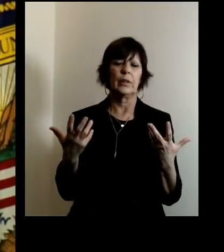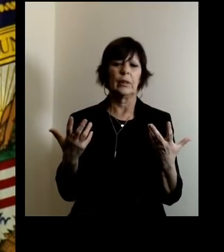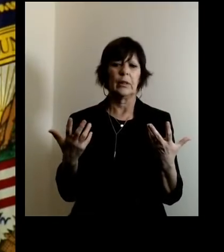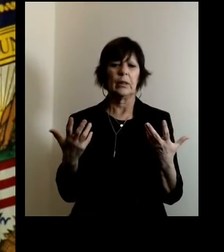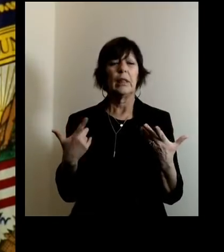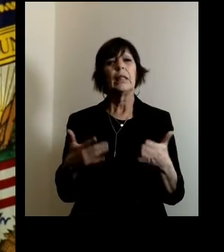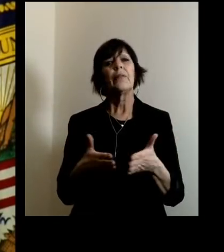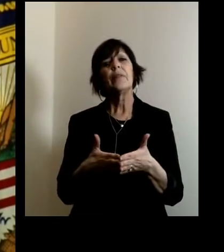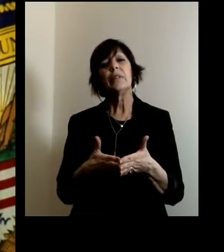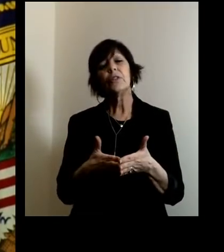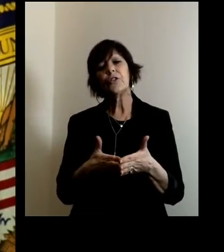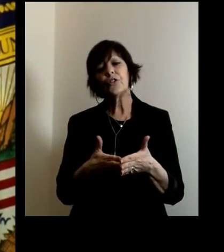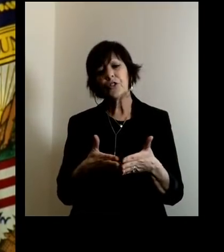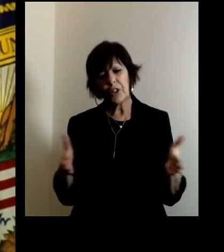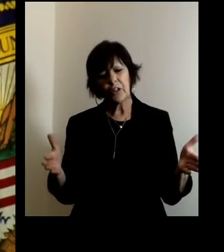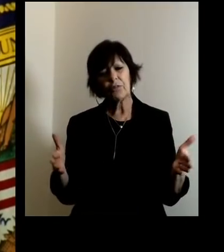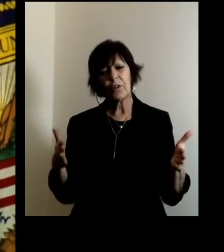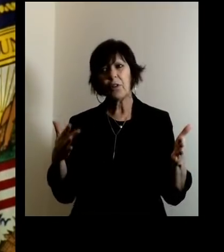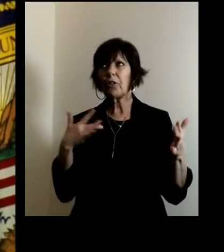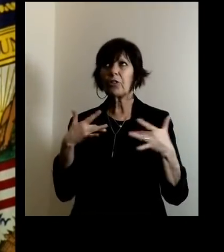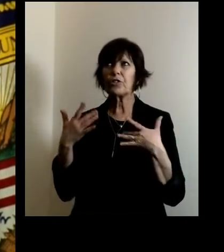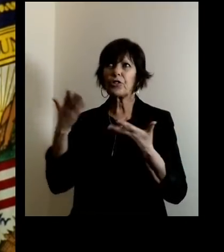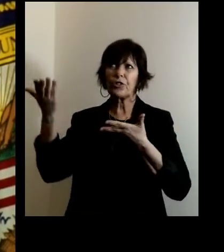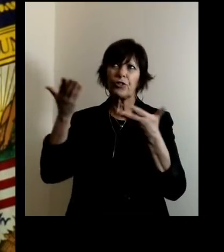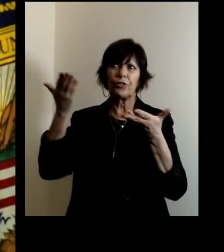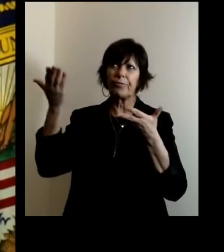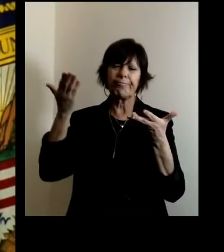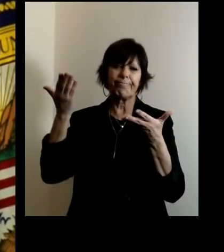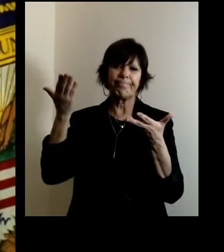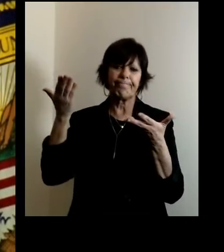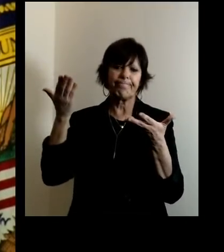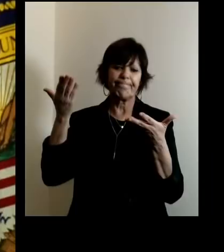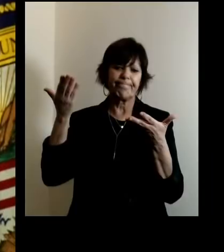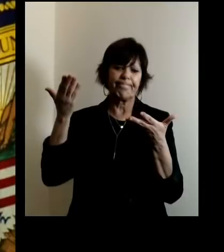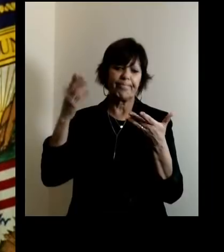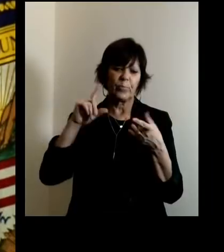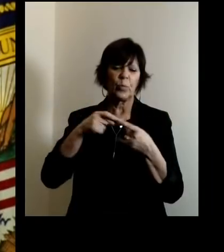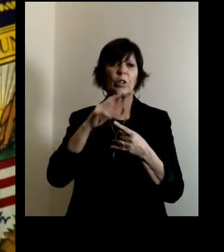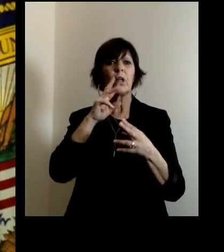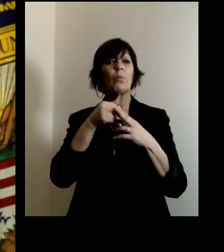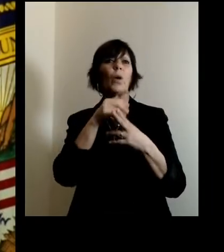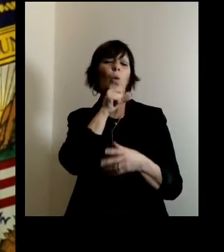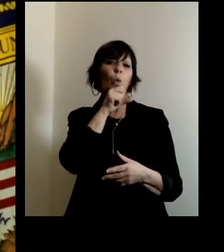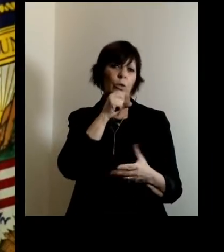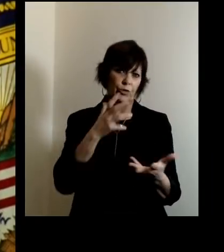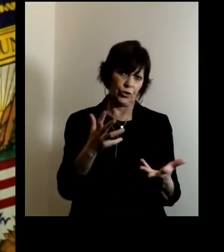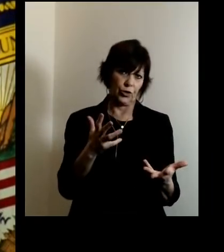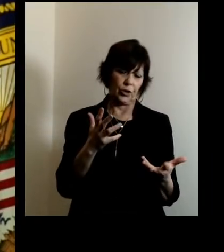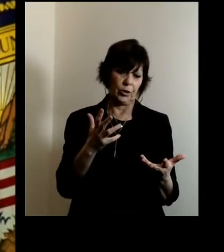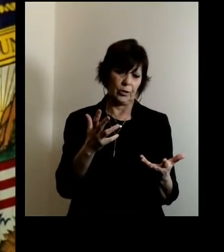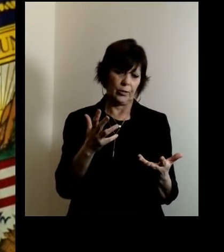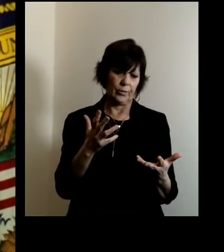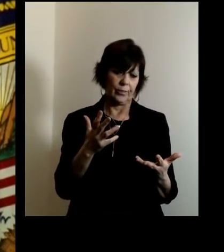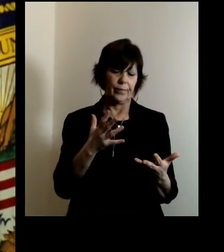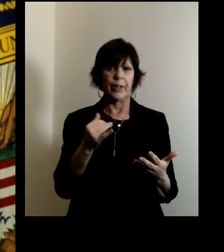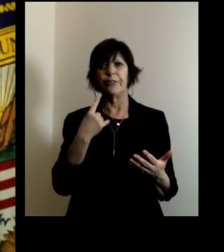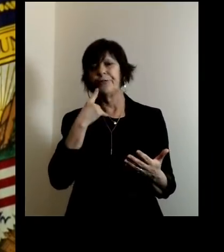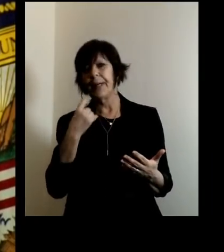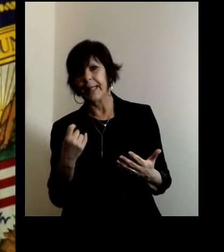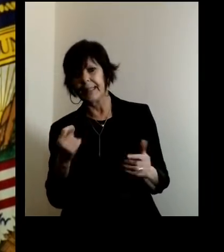the general concern always has been is that when we talk about the orange zone and a red